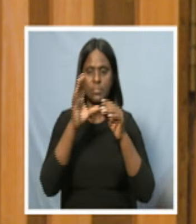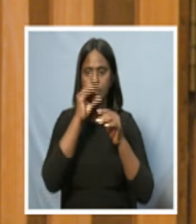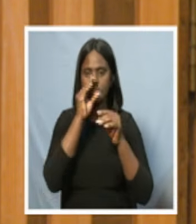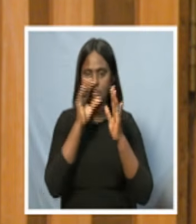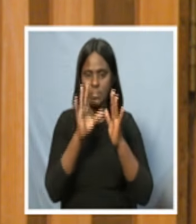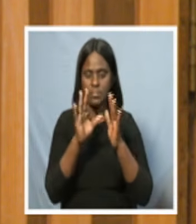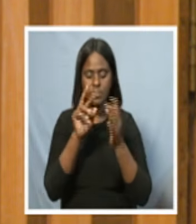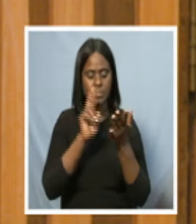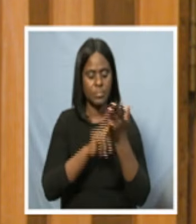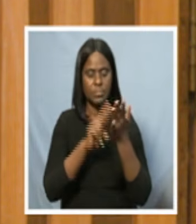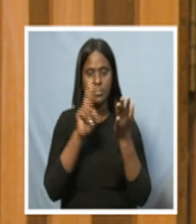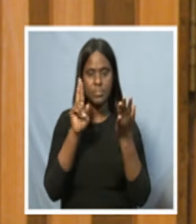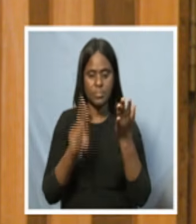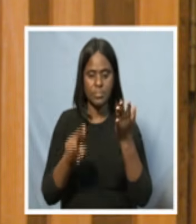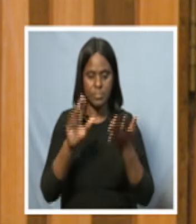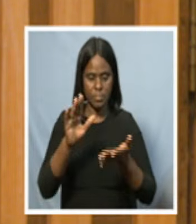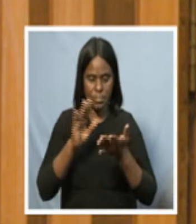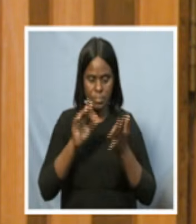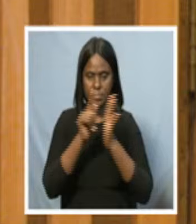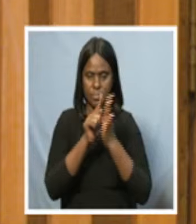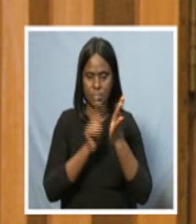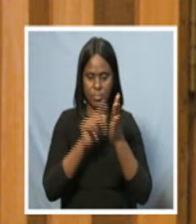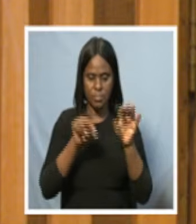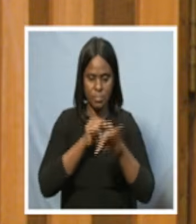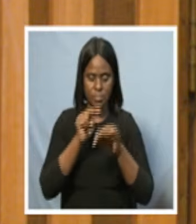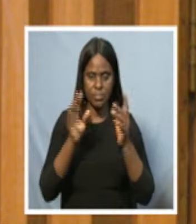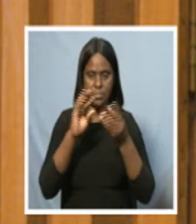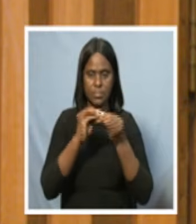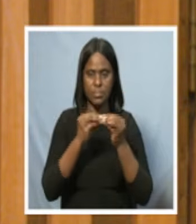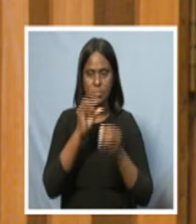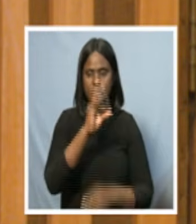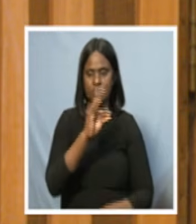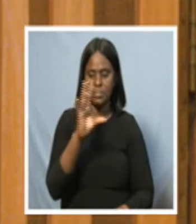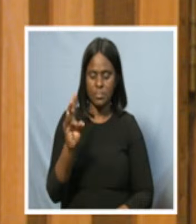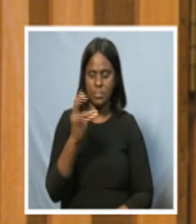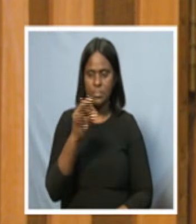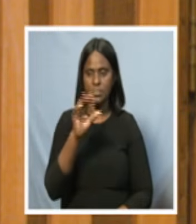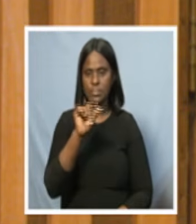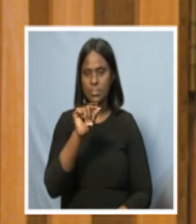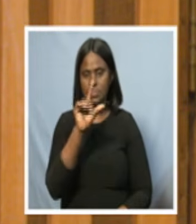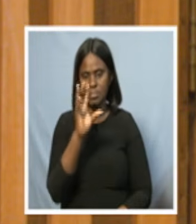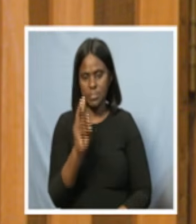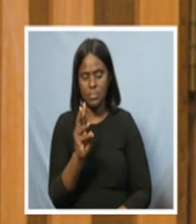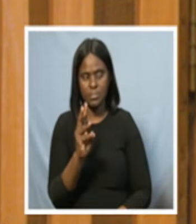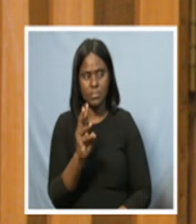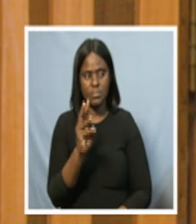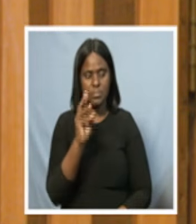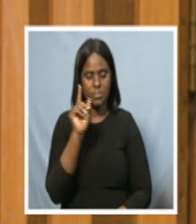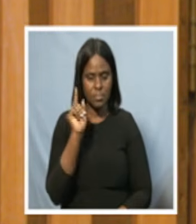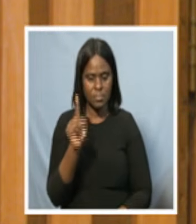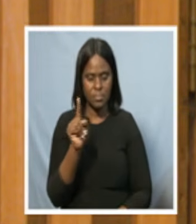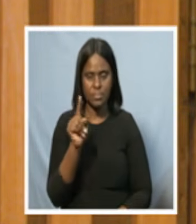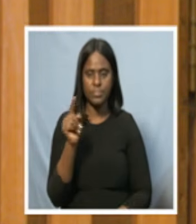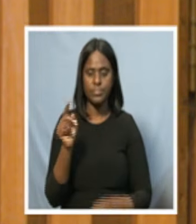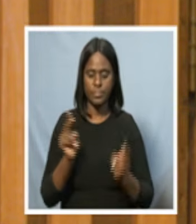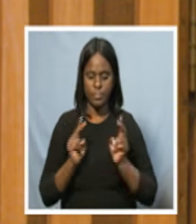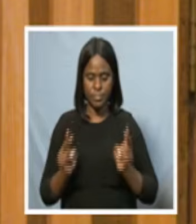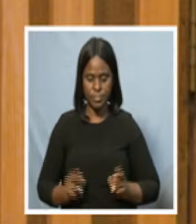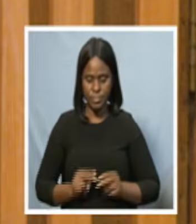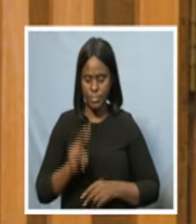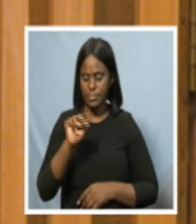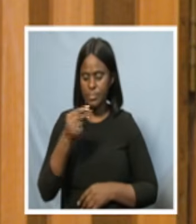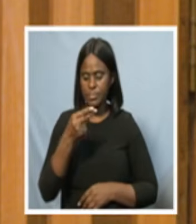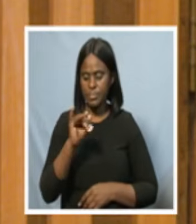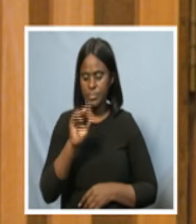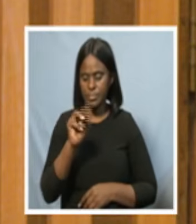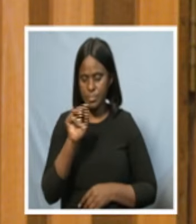Speaker's Retirement Benefits Bill, National Assembly Bill number 77 of 2026, the National Health Insurance Amendment